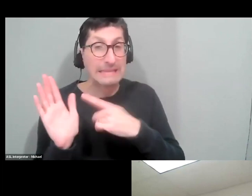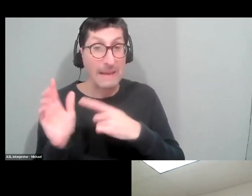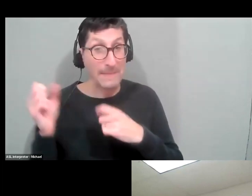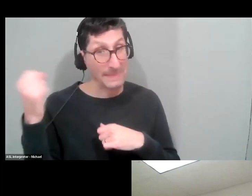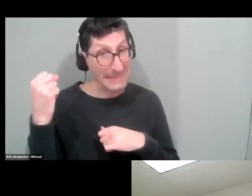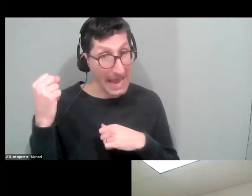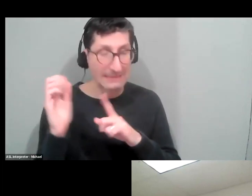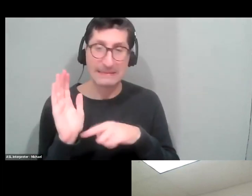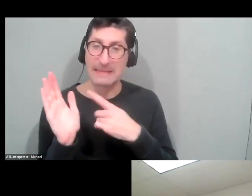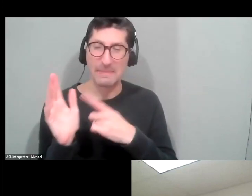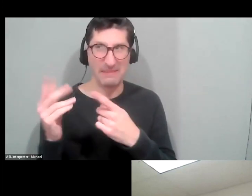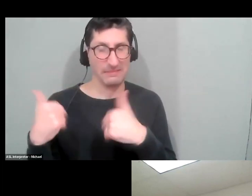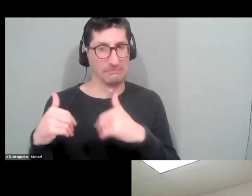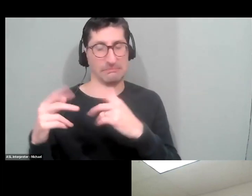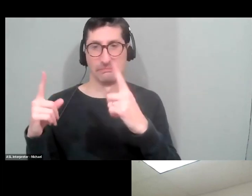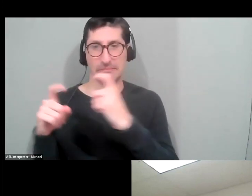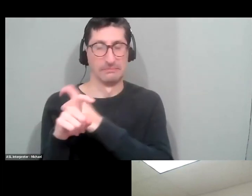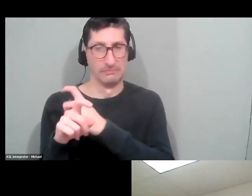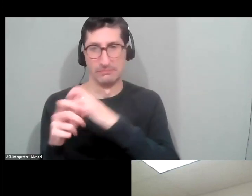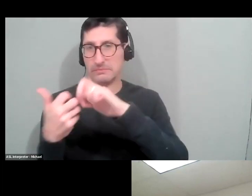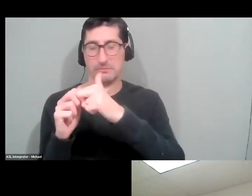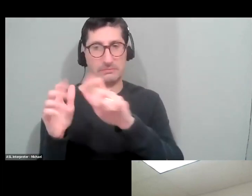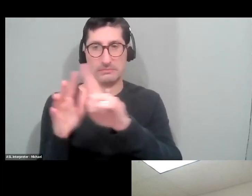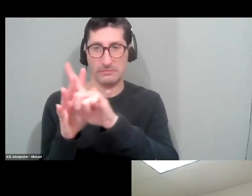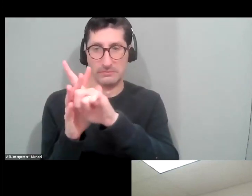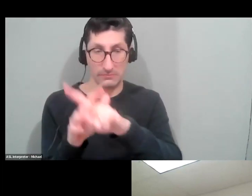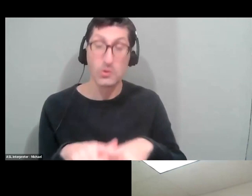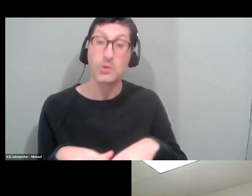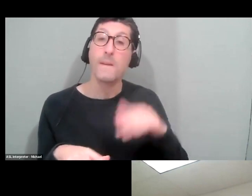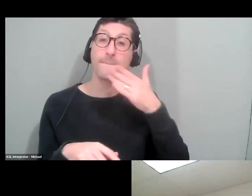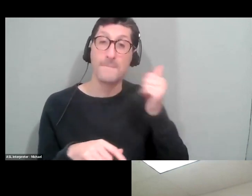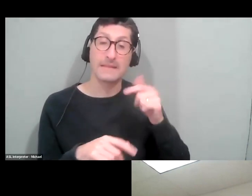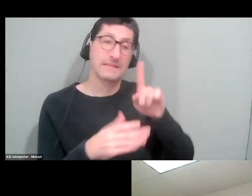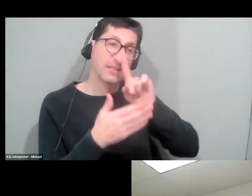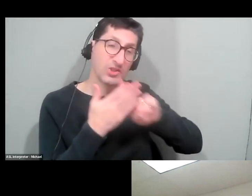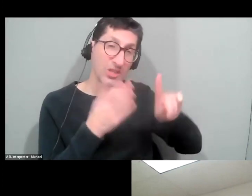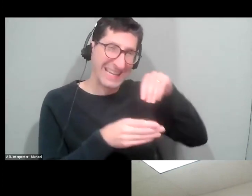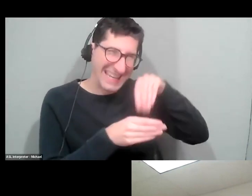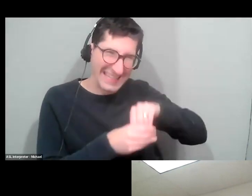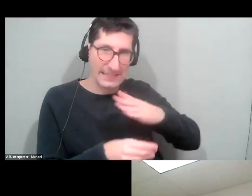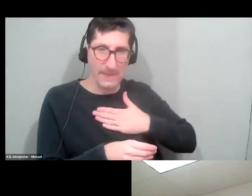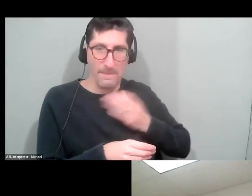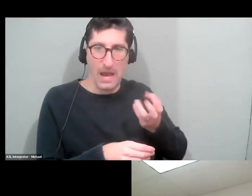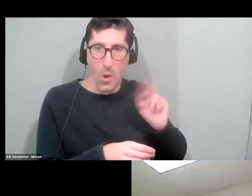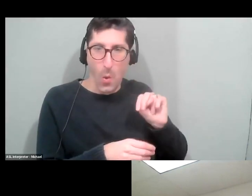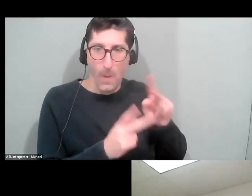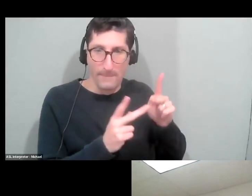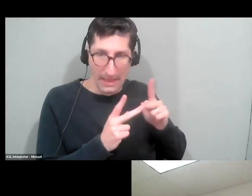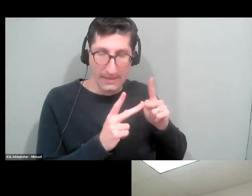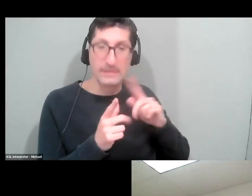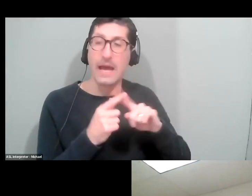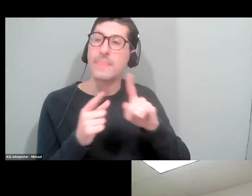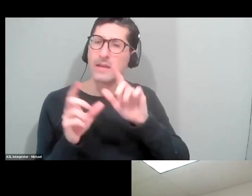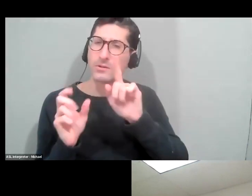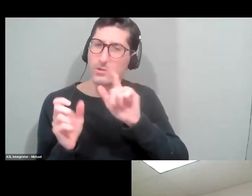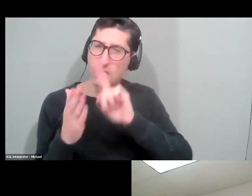polling place and then do the externals of any other polling places you want to do. And of course, on election day is when you're going to see it really set